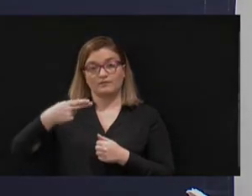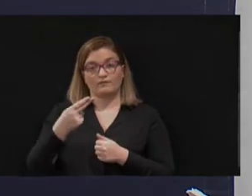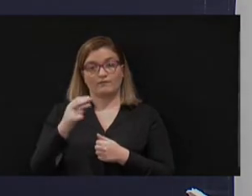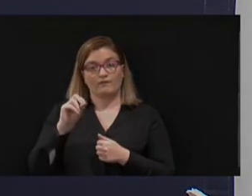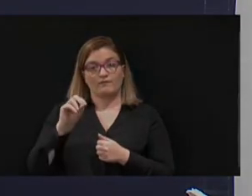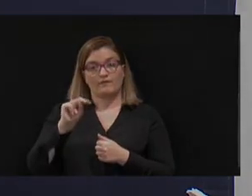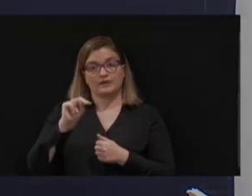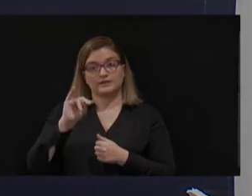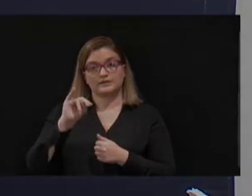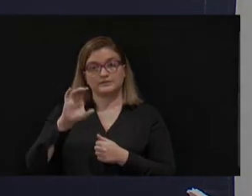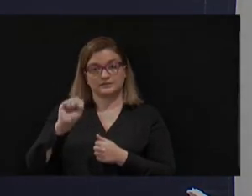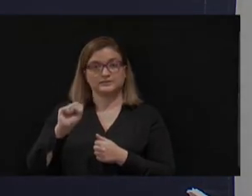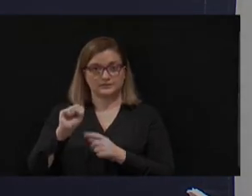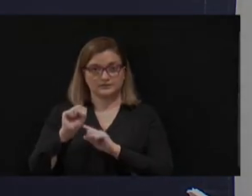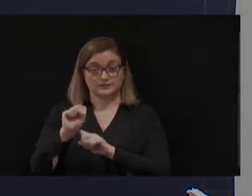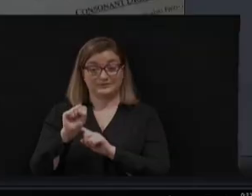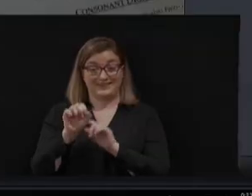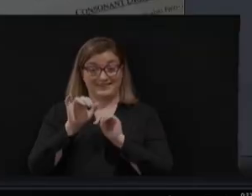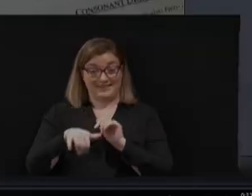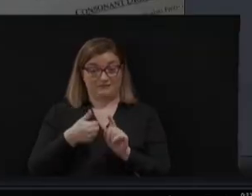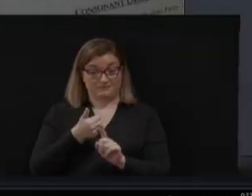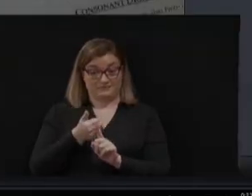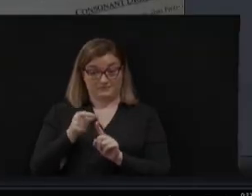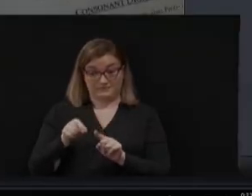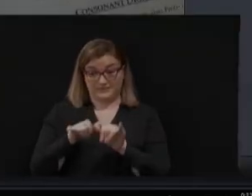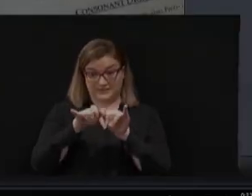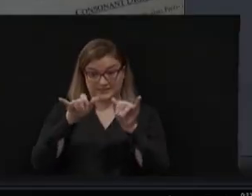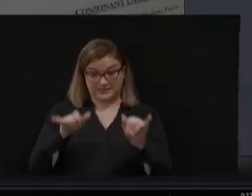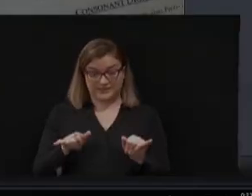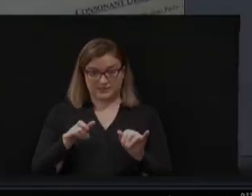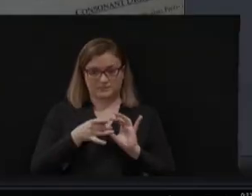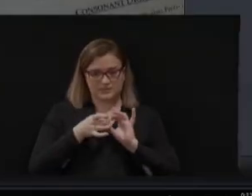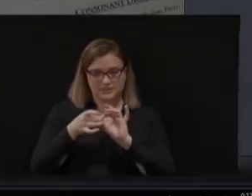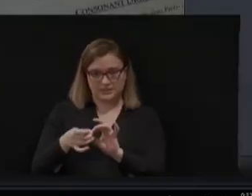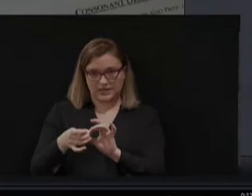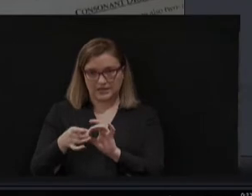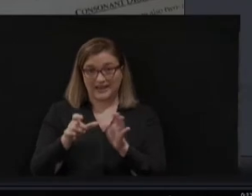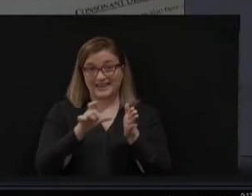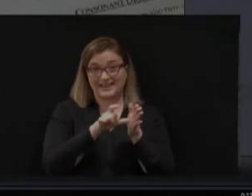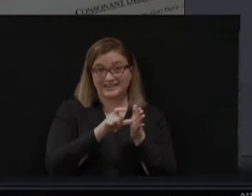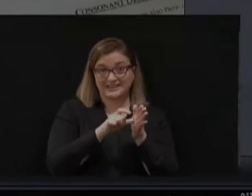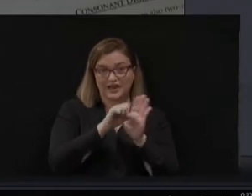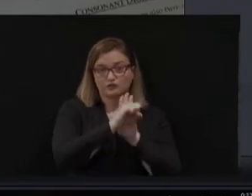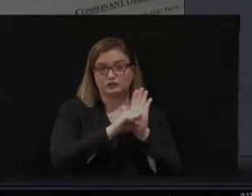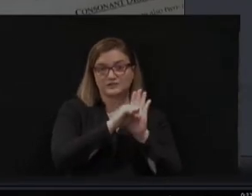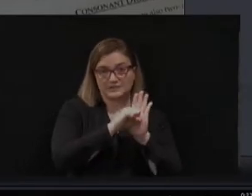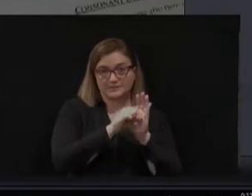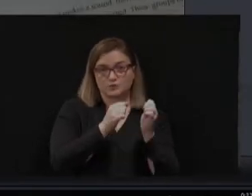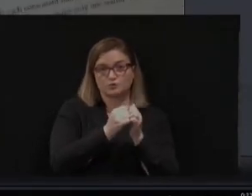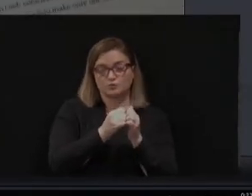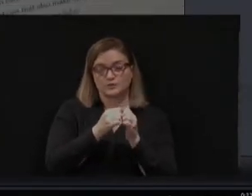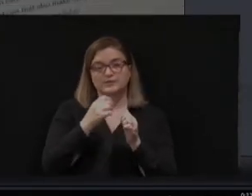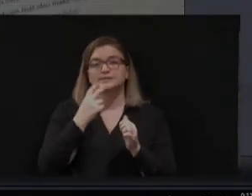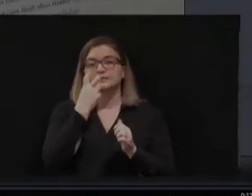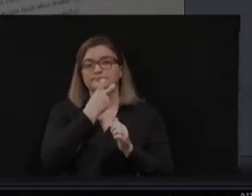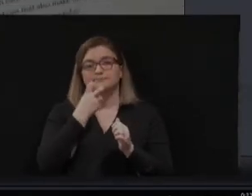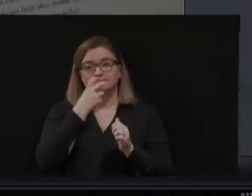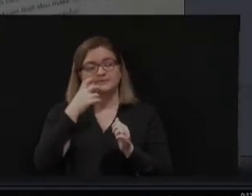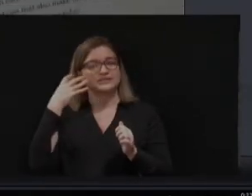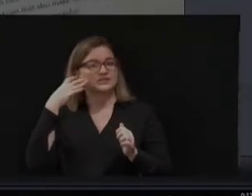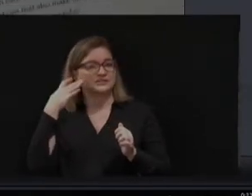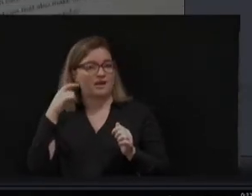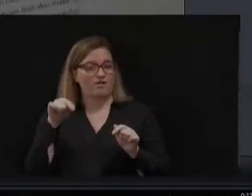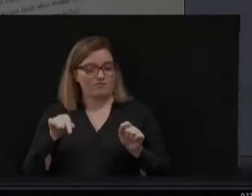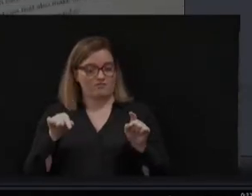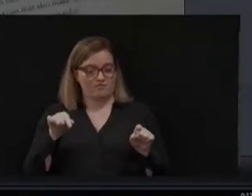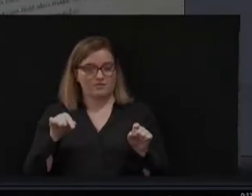next one. Phonics is the system of associating letter symbols with speech sound. That's a